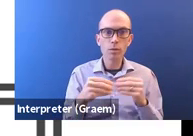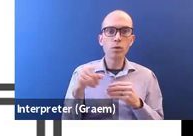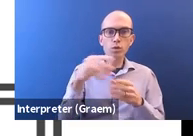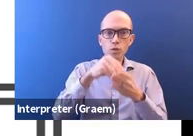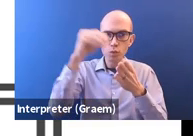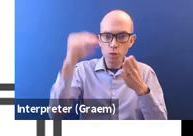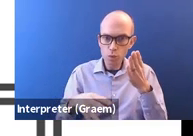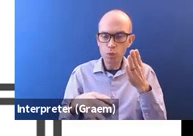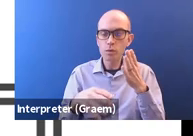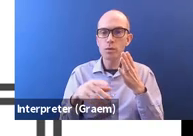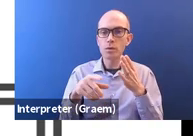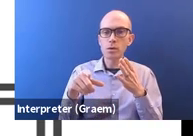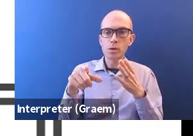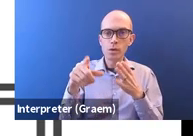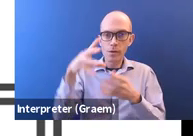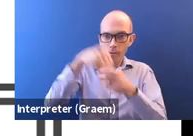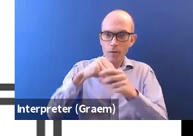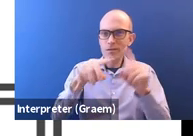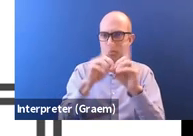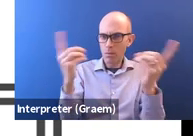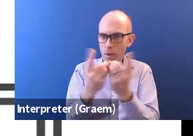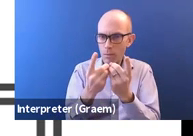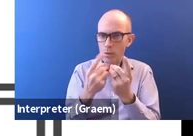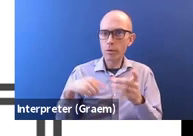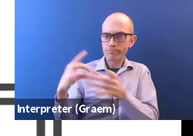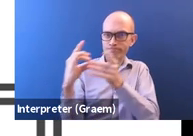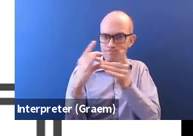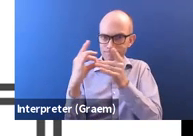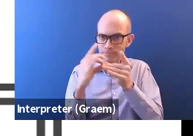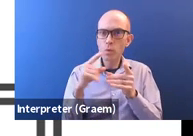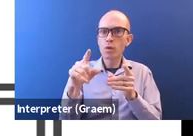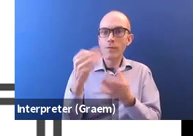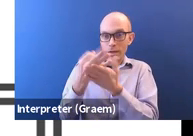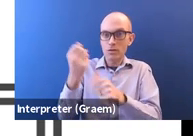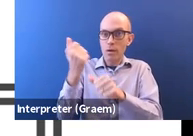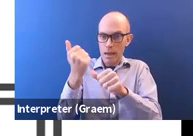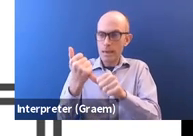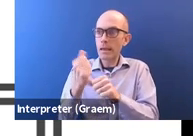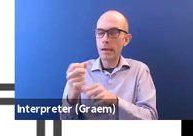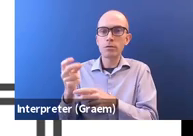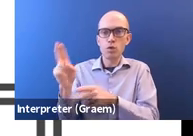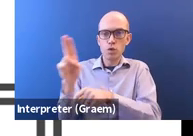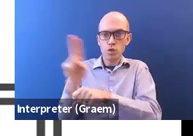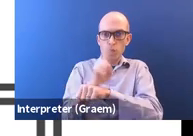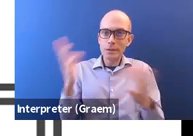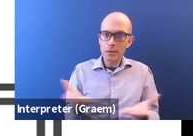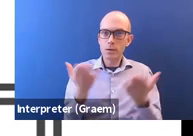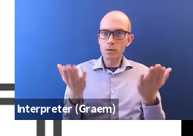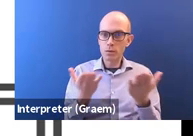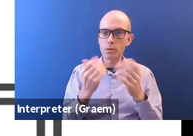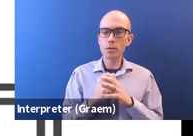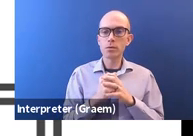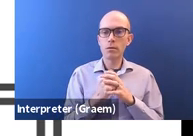we work in conjunction with those departments, and you can spend your financial aid here. What was new to